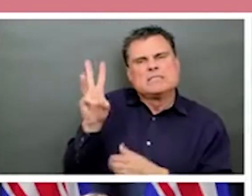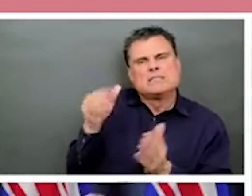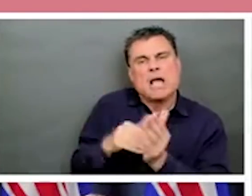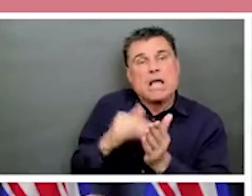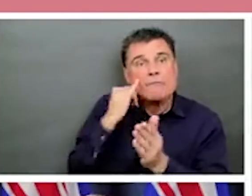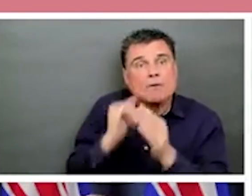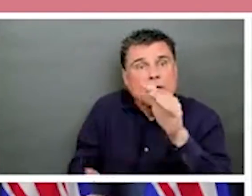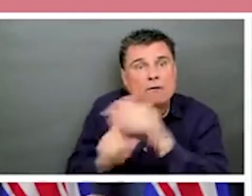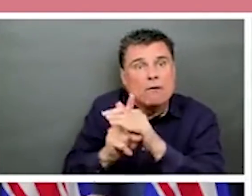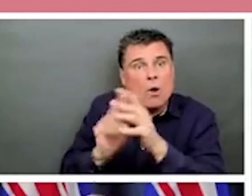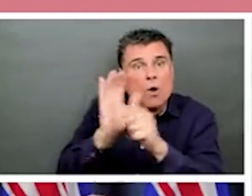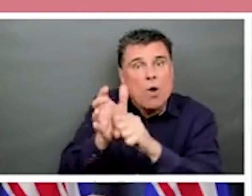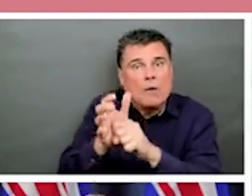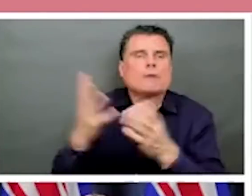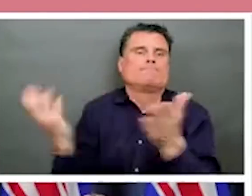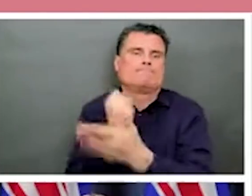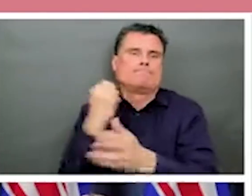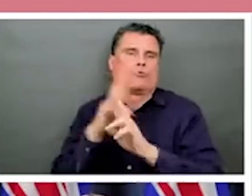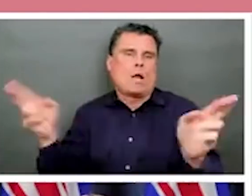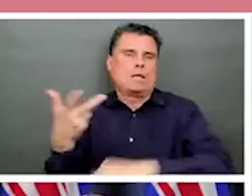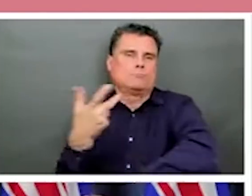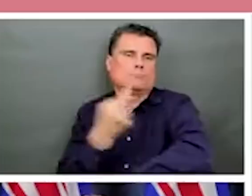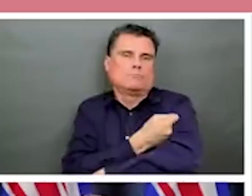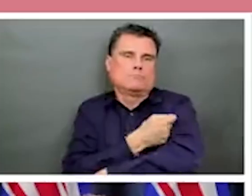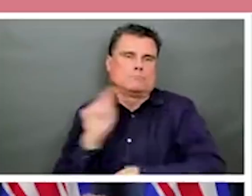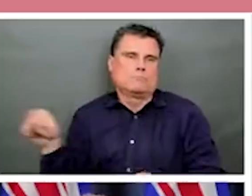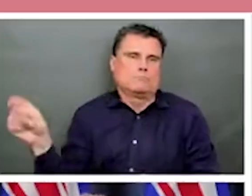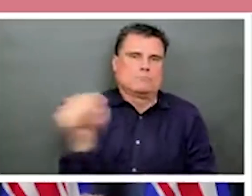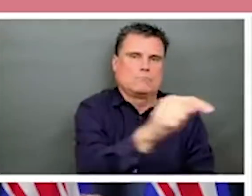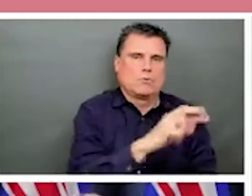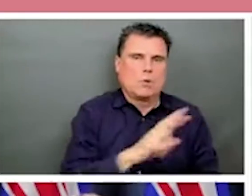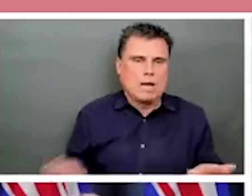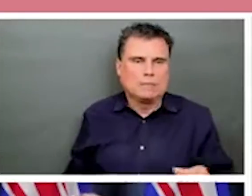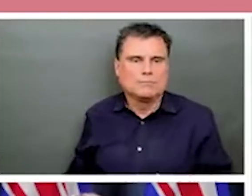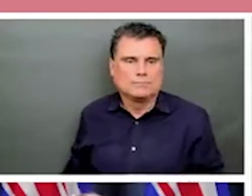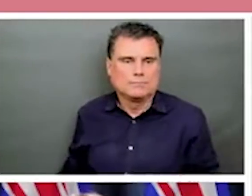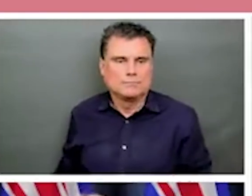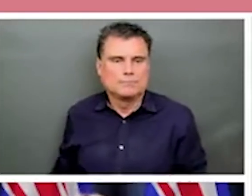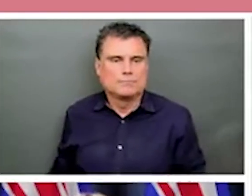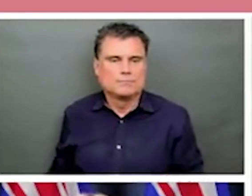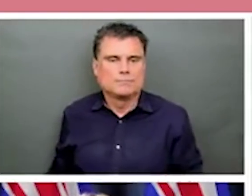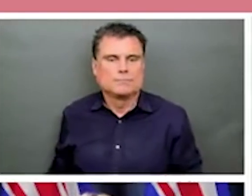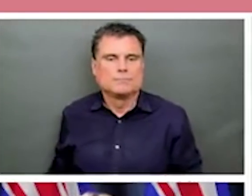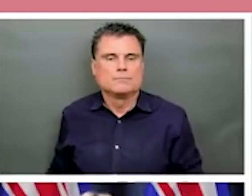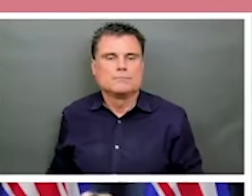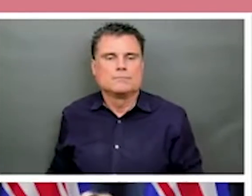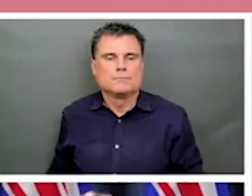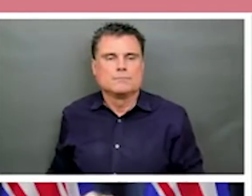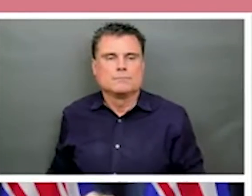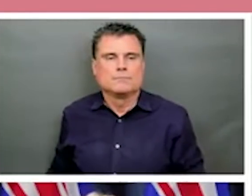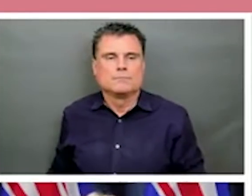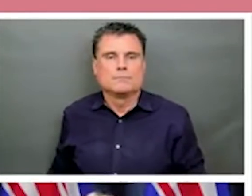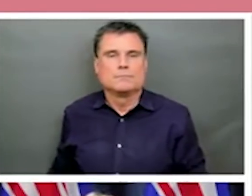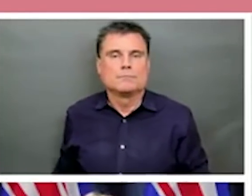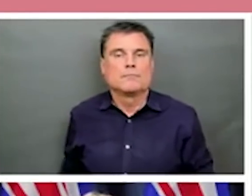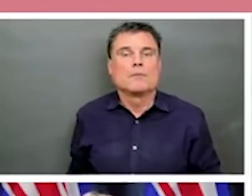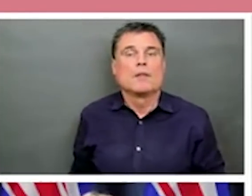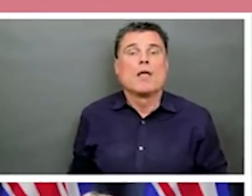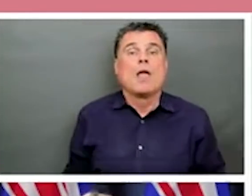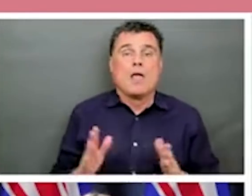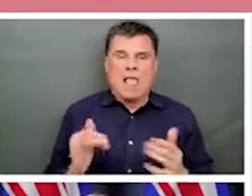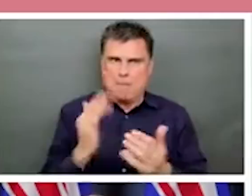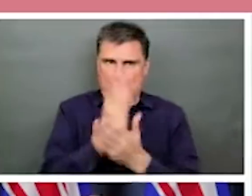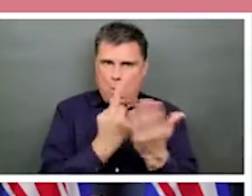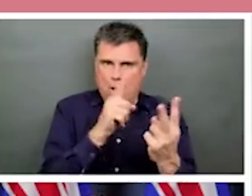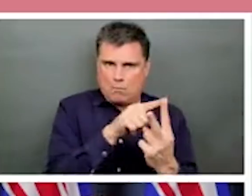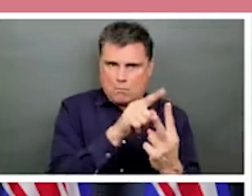in different parts of the province. As we move into the second part, when we receive the next shipment